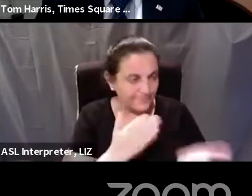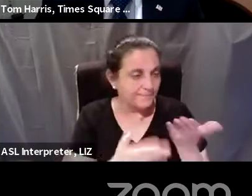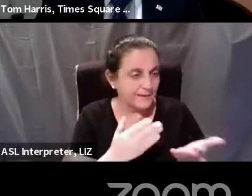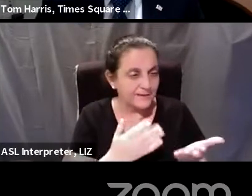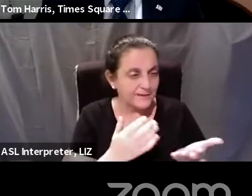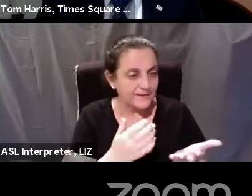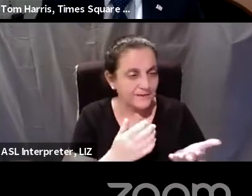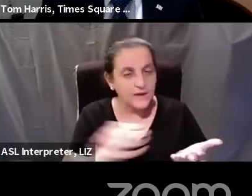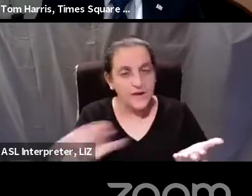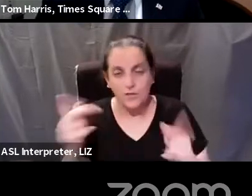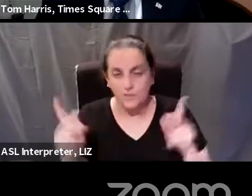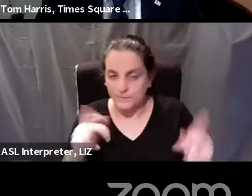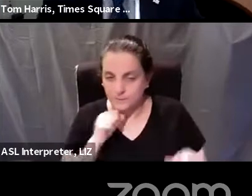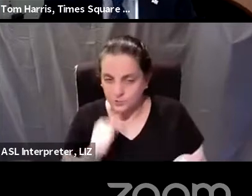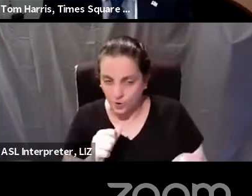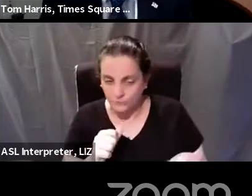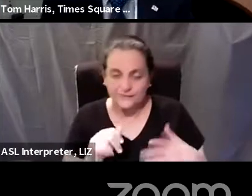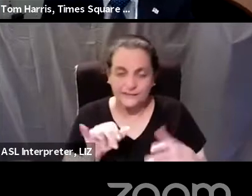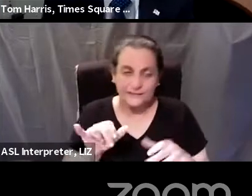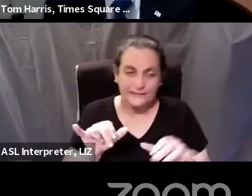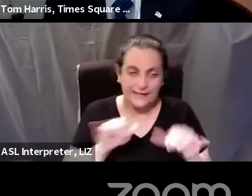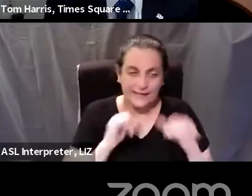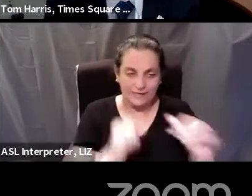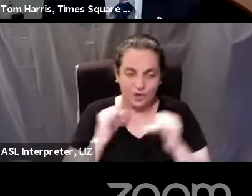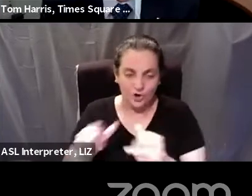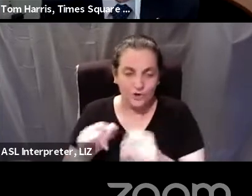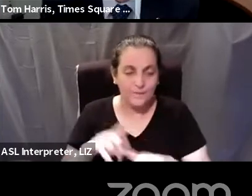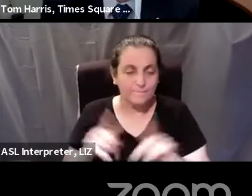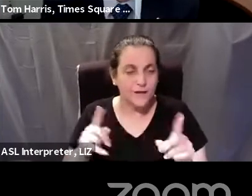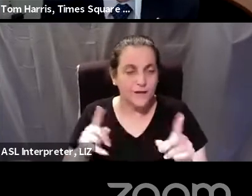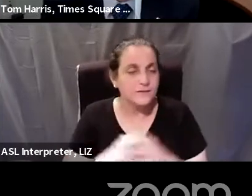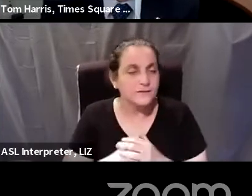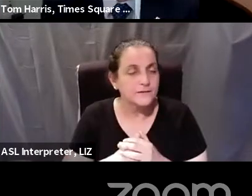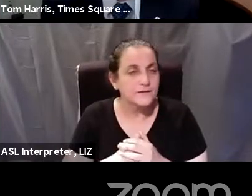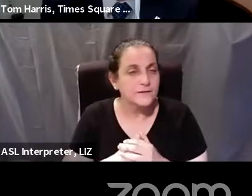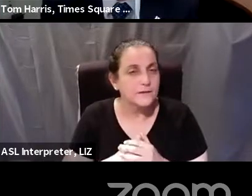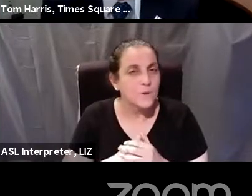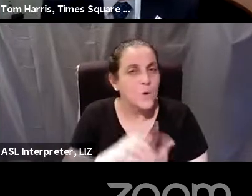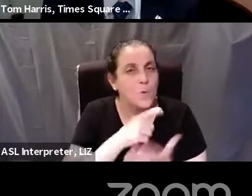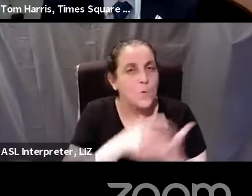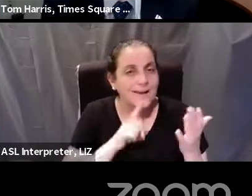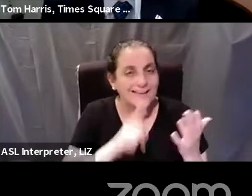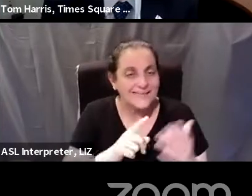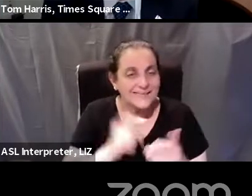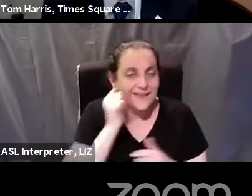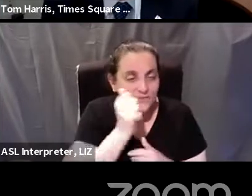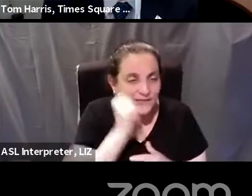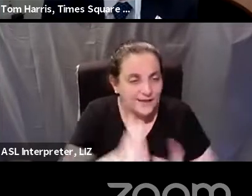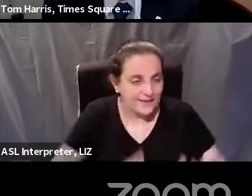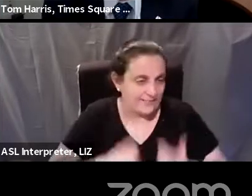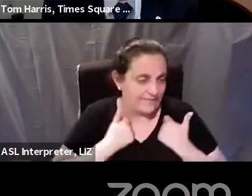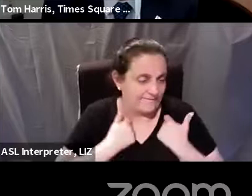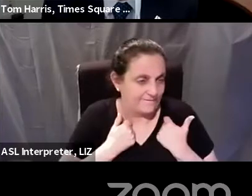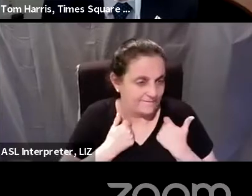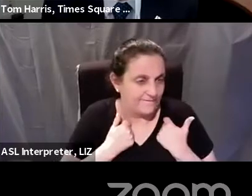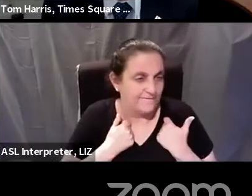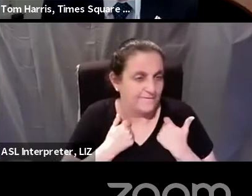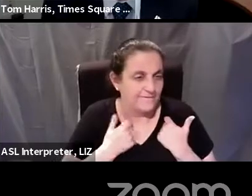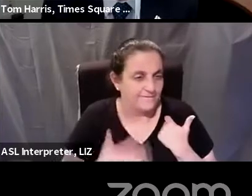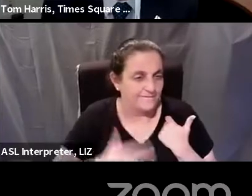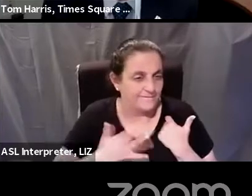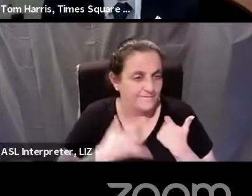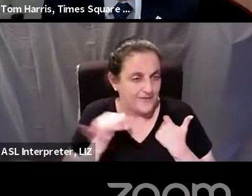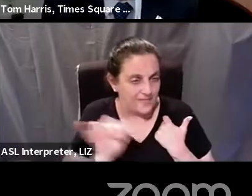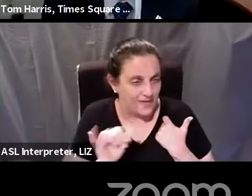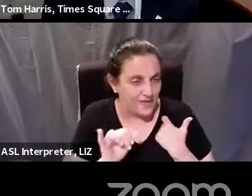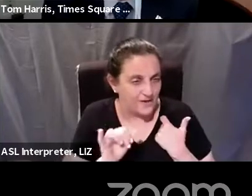there don't either, is sort of what is day-to-day life actually like